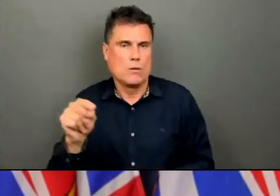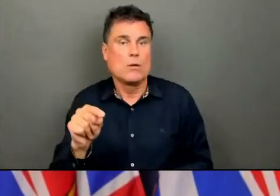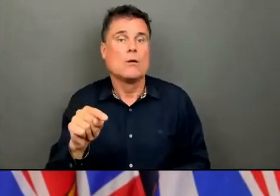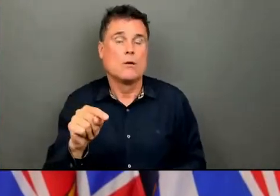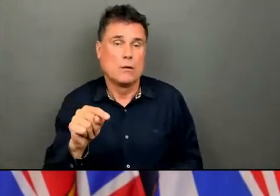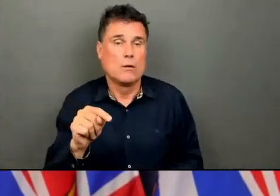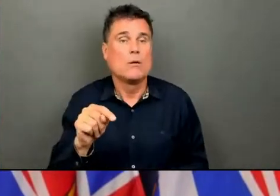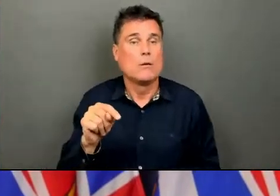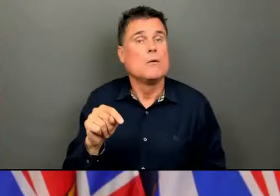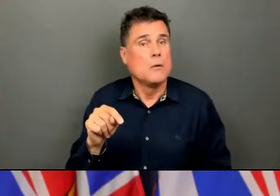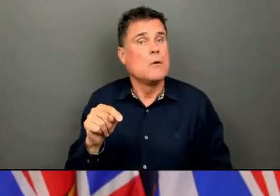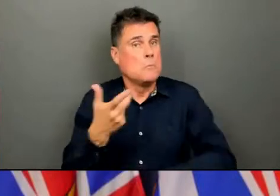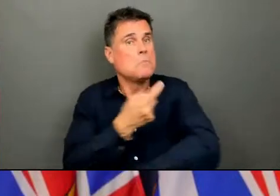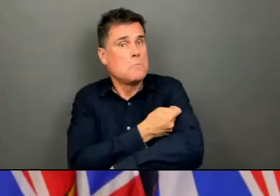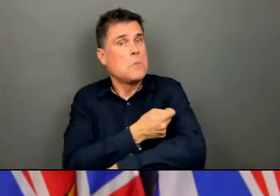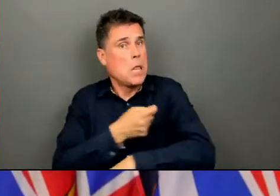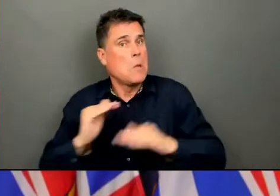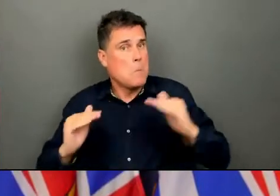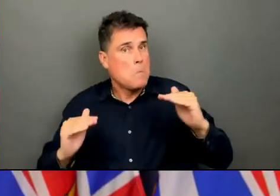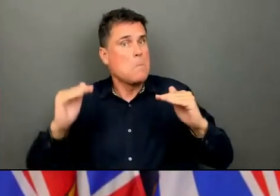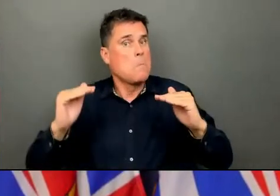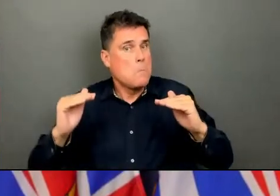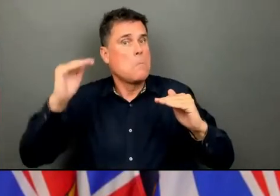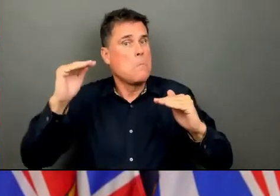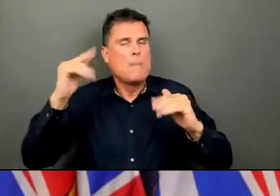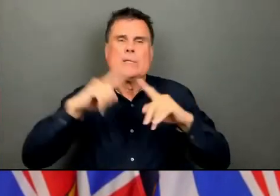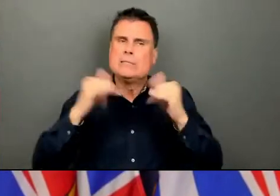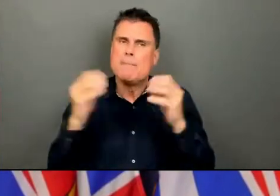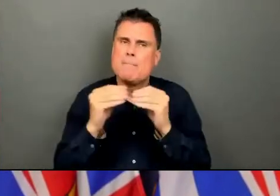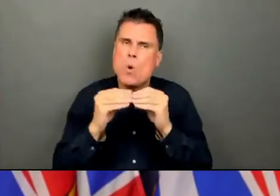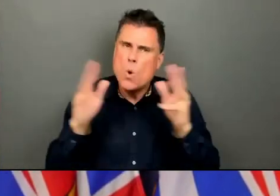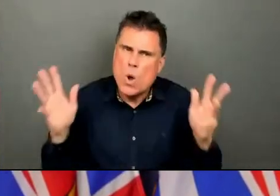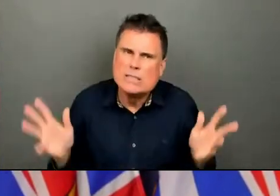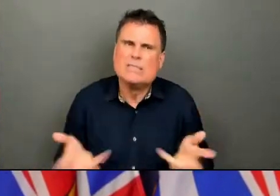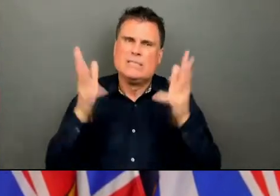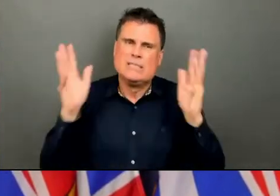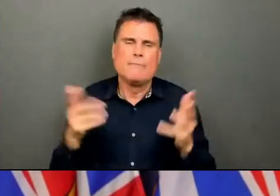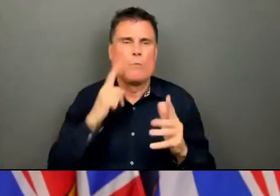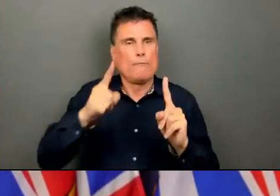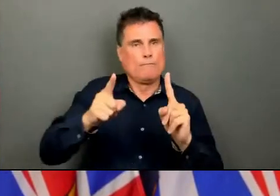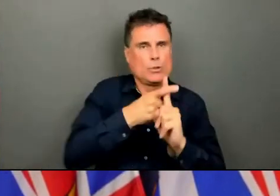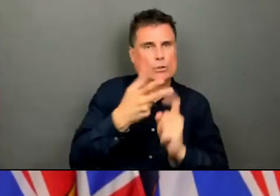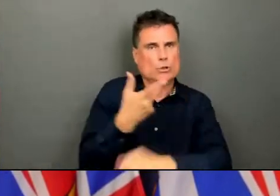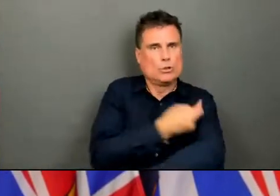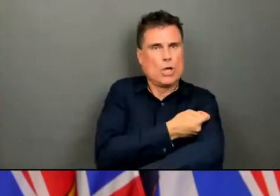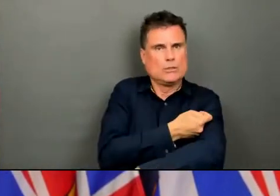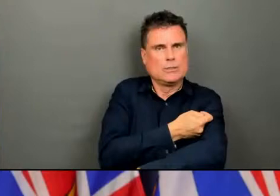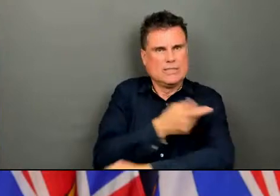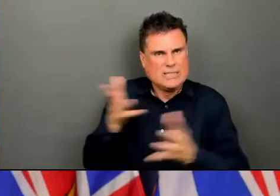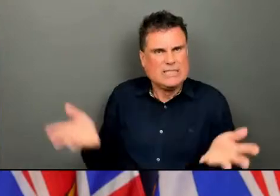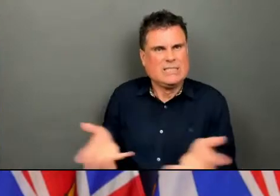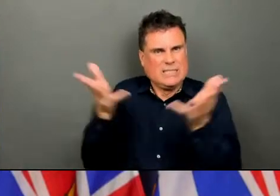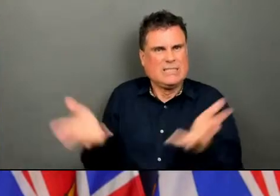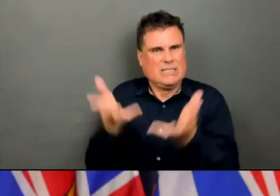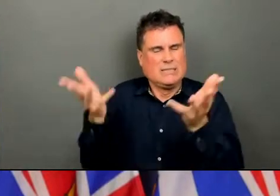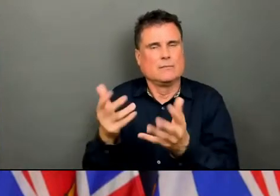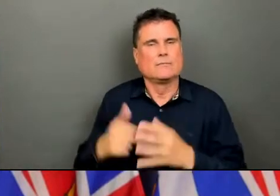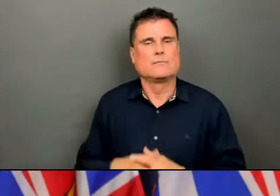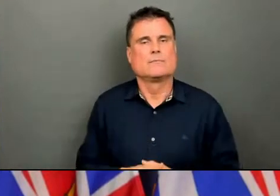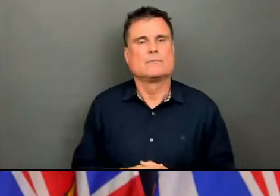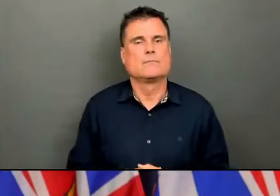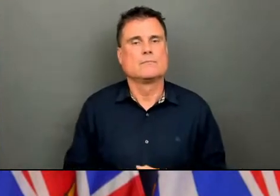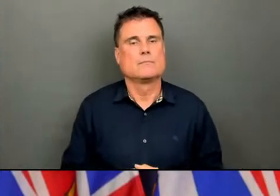reflects first dose immunization. We want to raise that up, and we've seen real progress in in communities such as